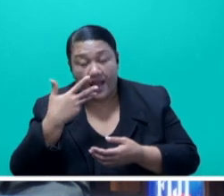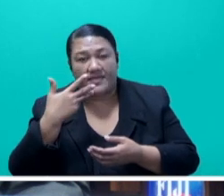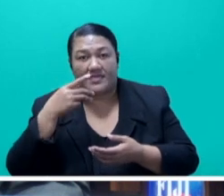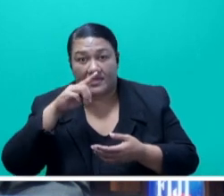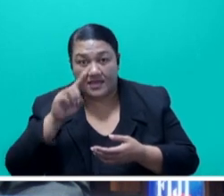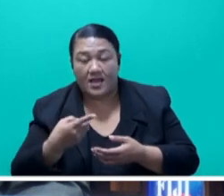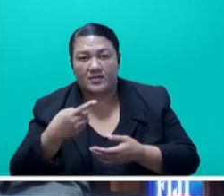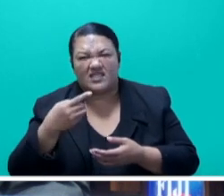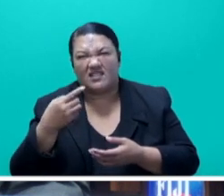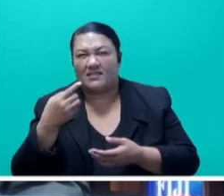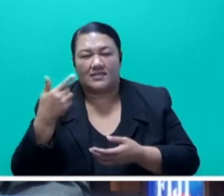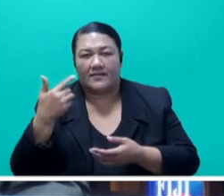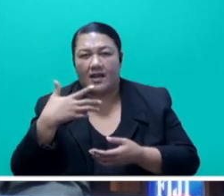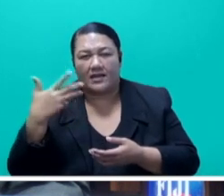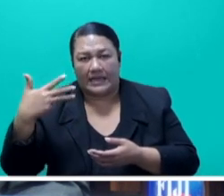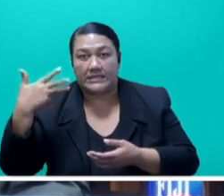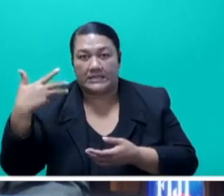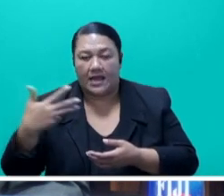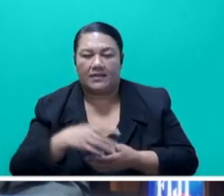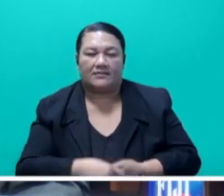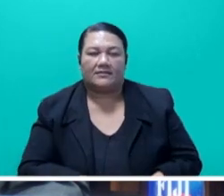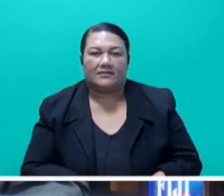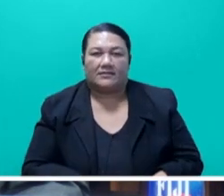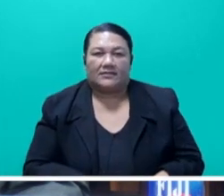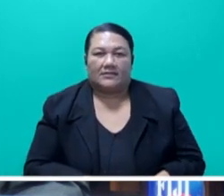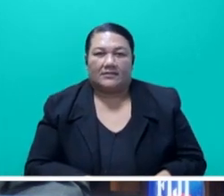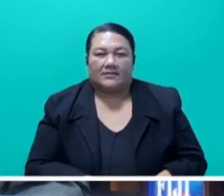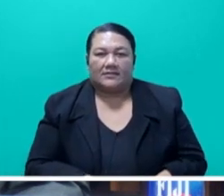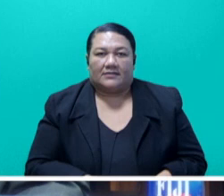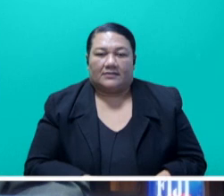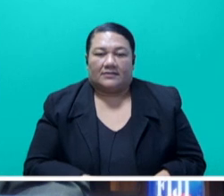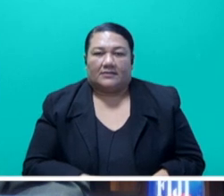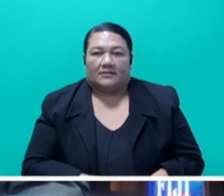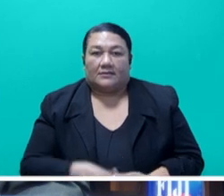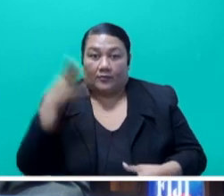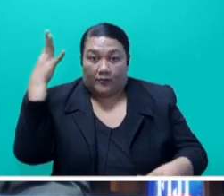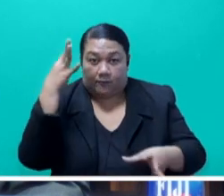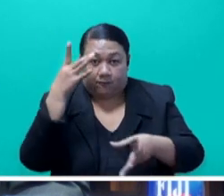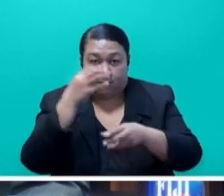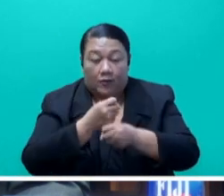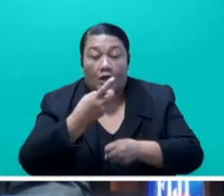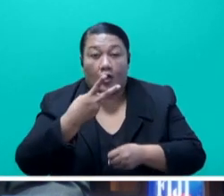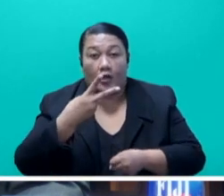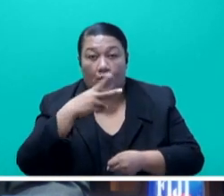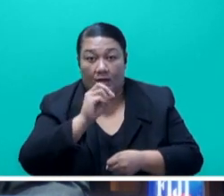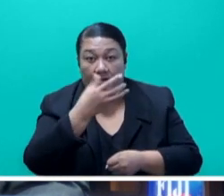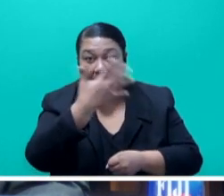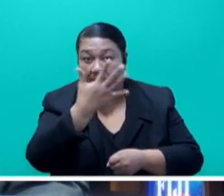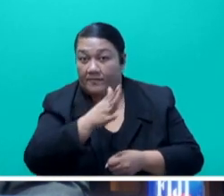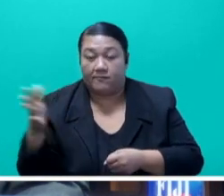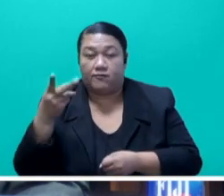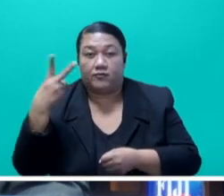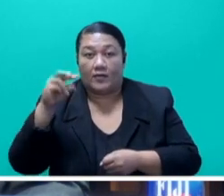$15,709,188.79. So if we add those figures, Mr. Speaker, sir, from 2015 to